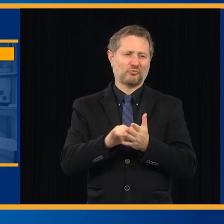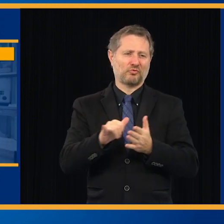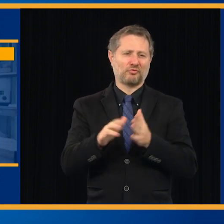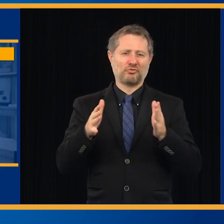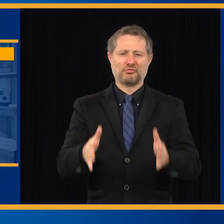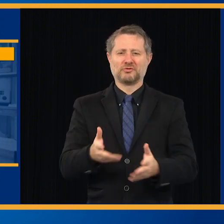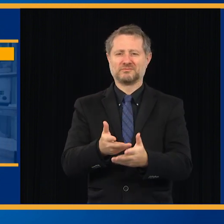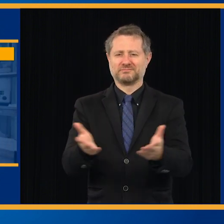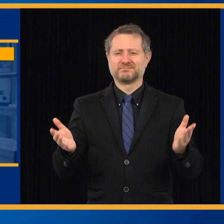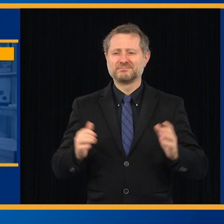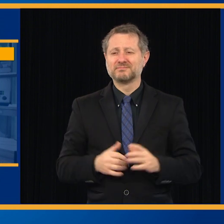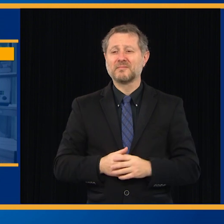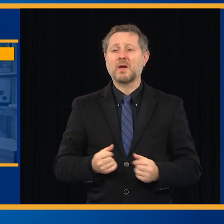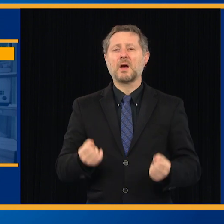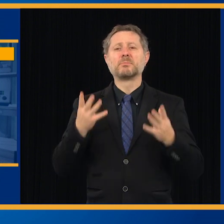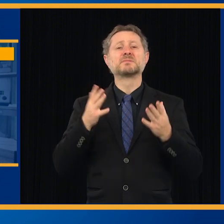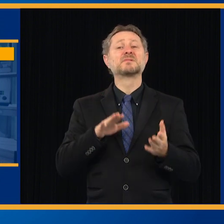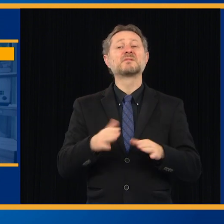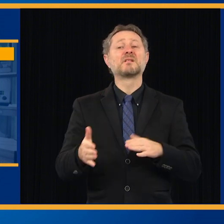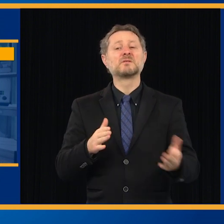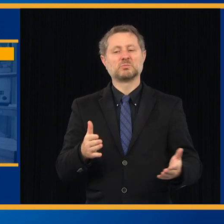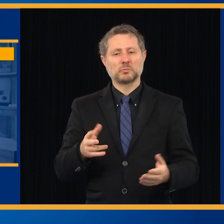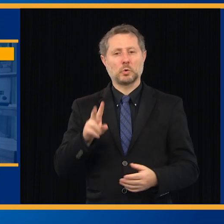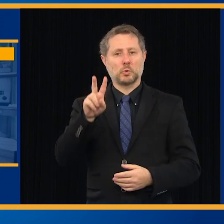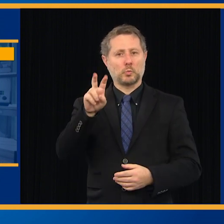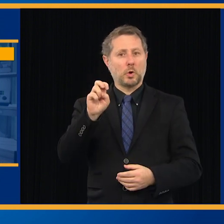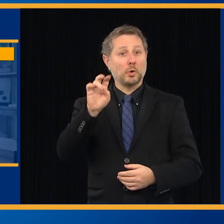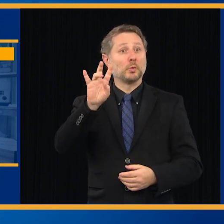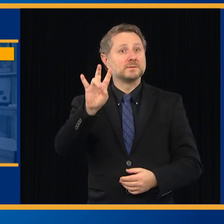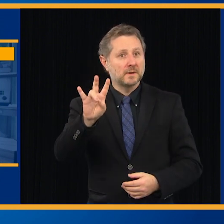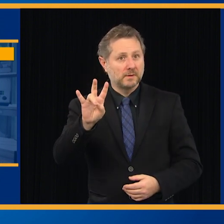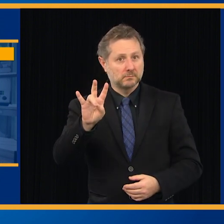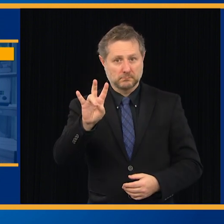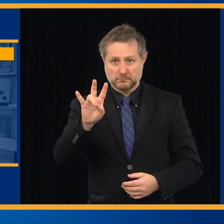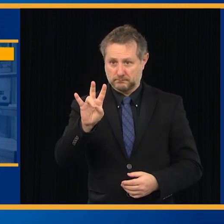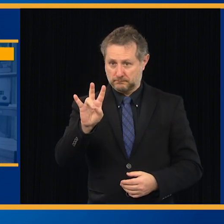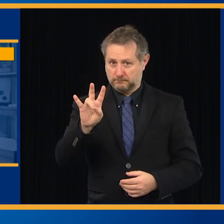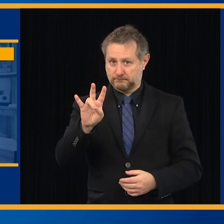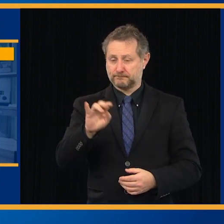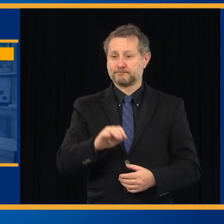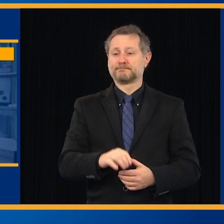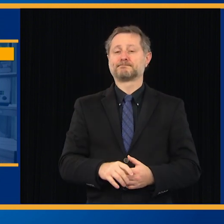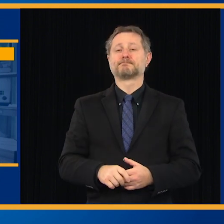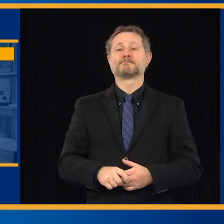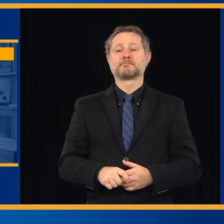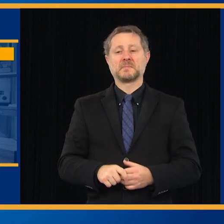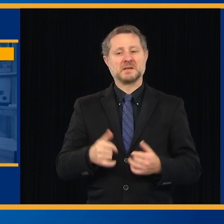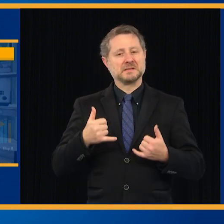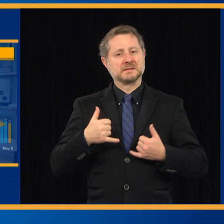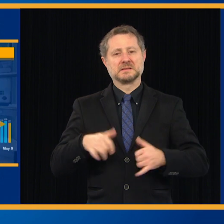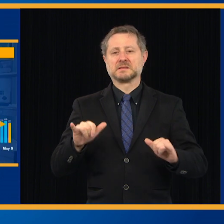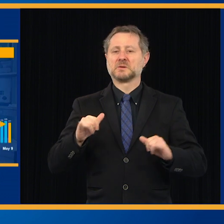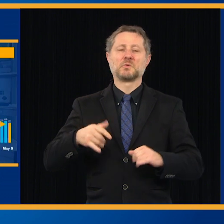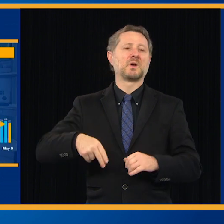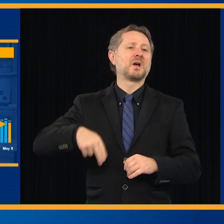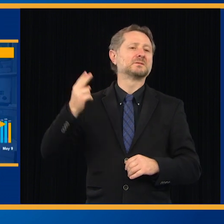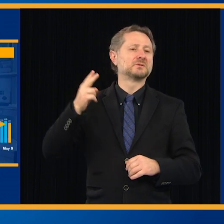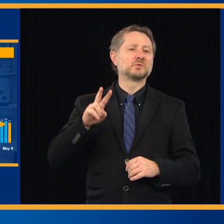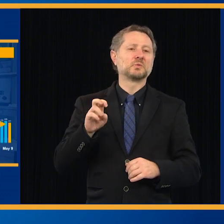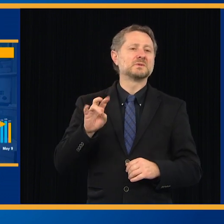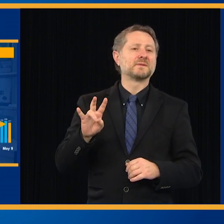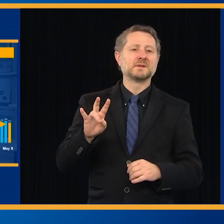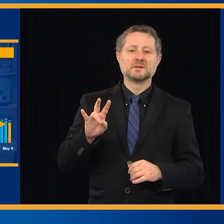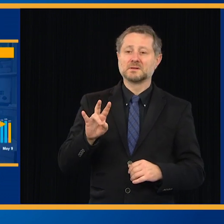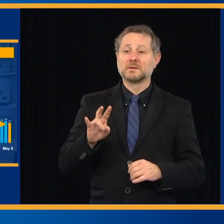of deaths, 207, still terribly high, but